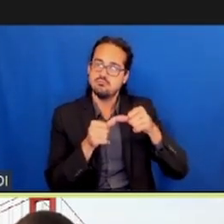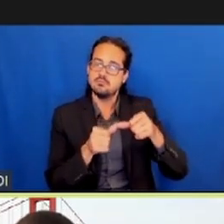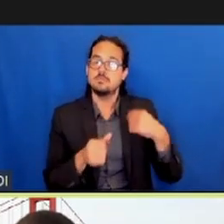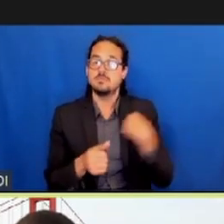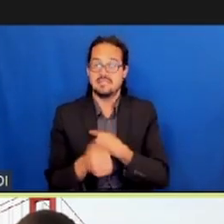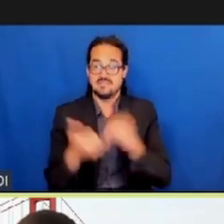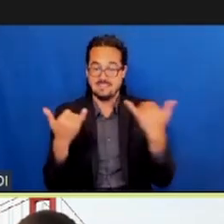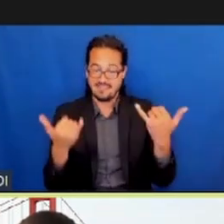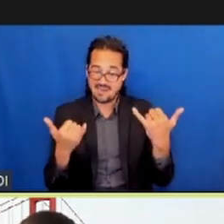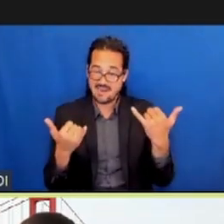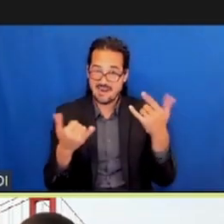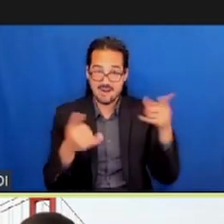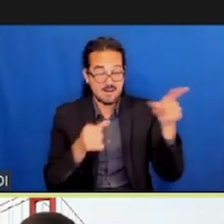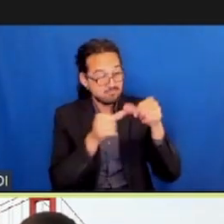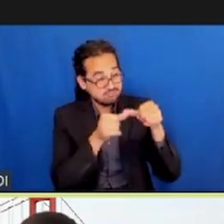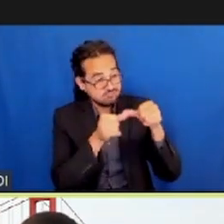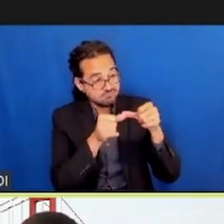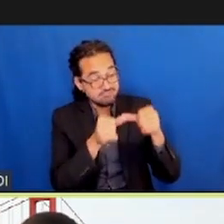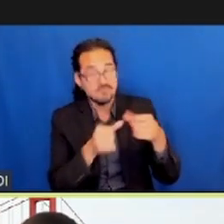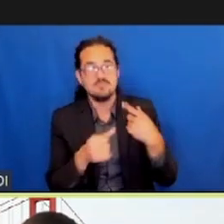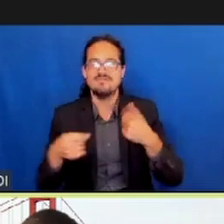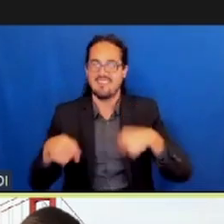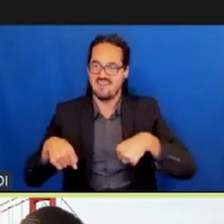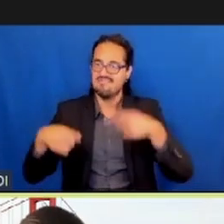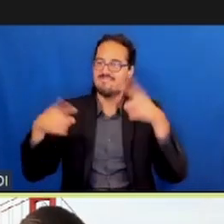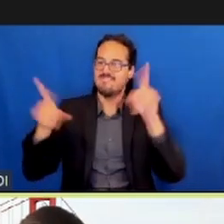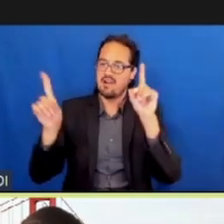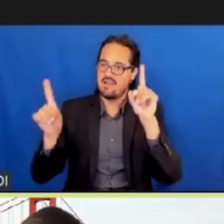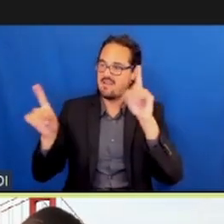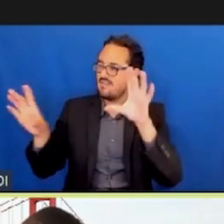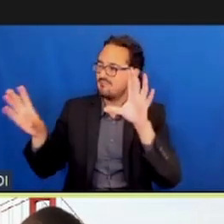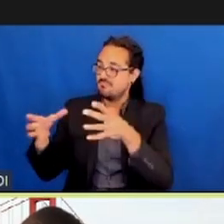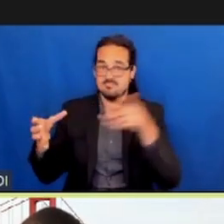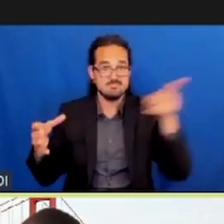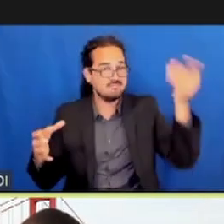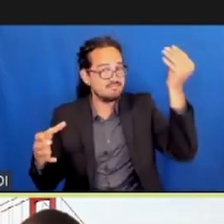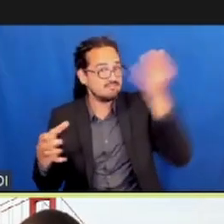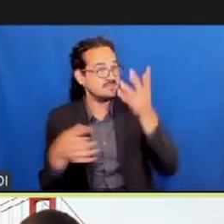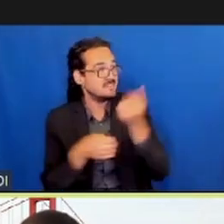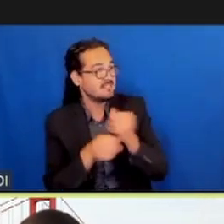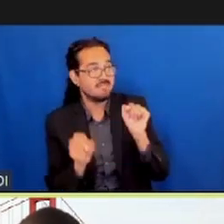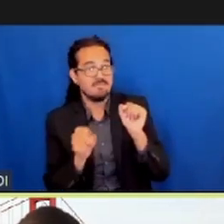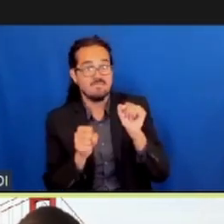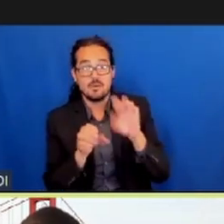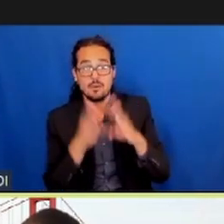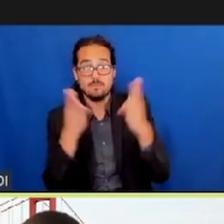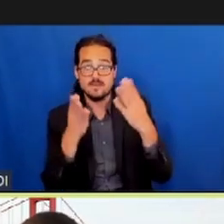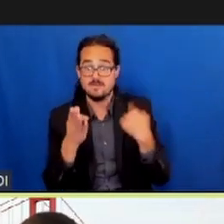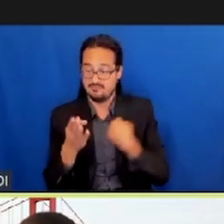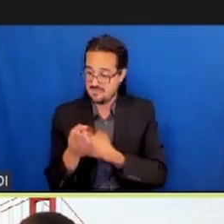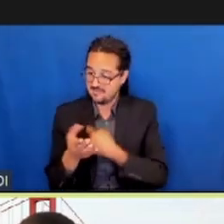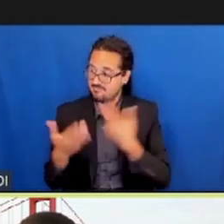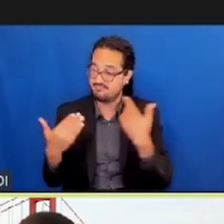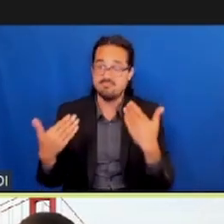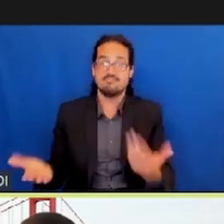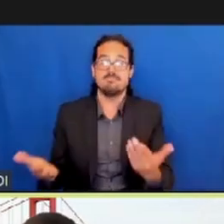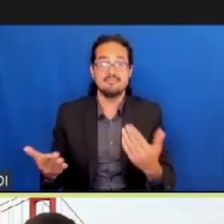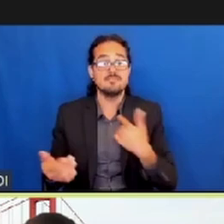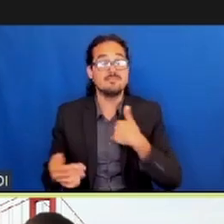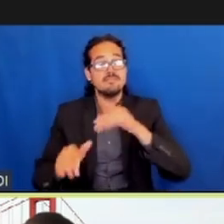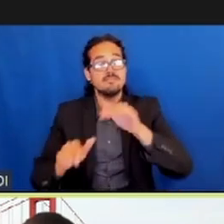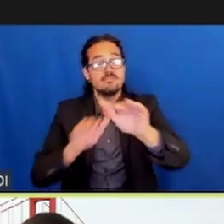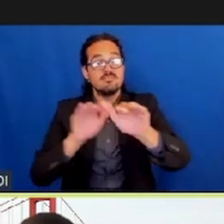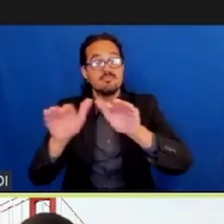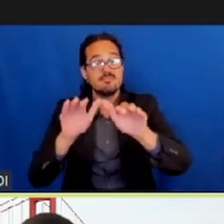our economy. I'm going to encourage everyone on this call and elsewhere to engage in a civic dialogue